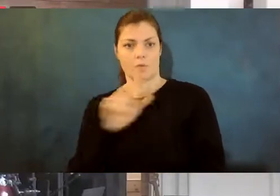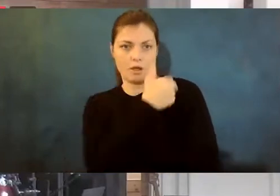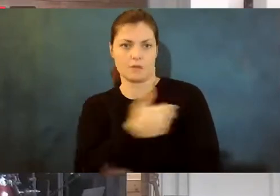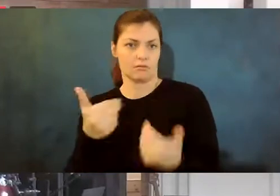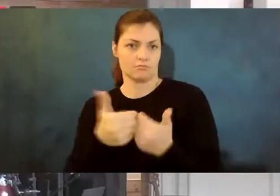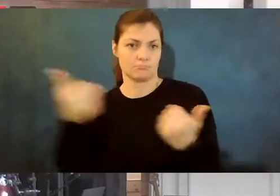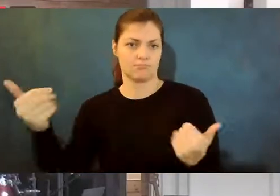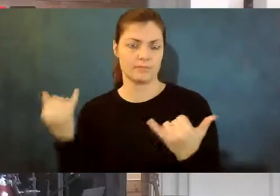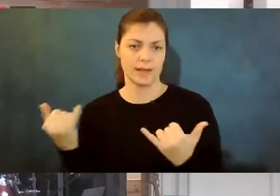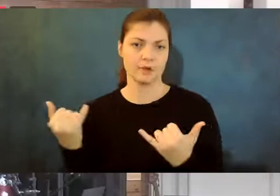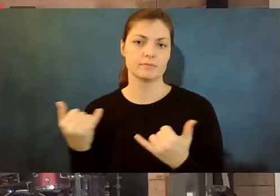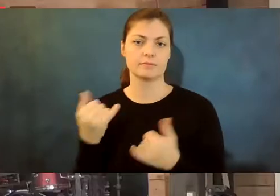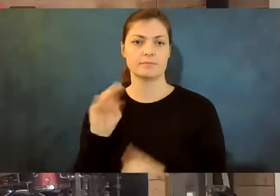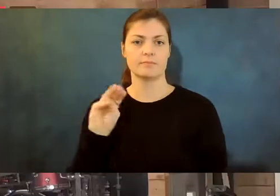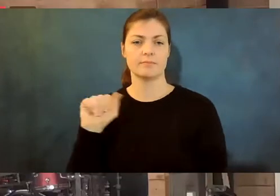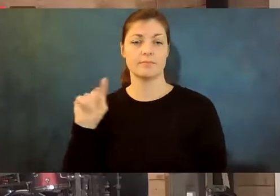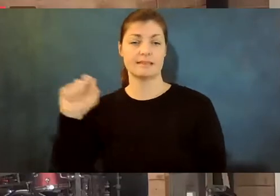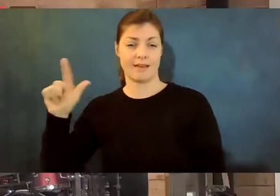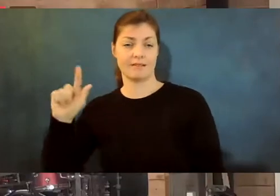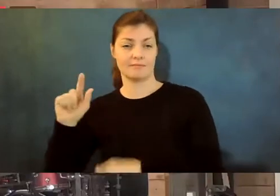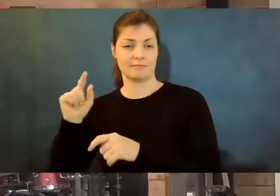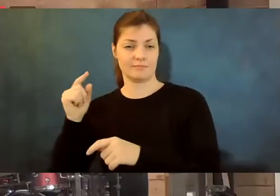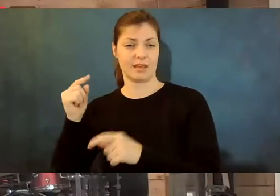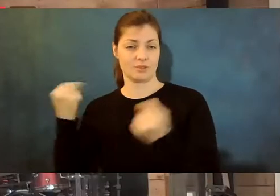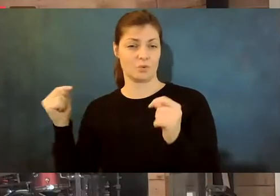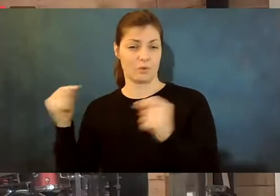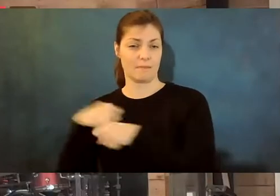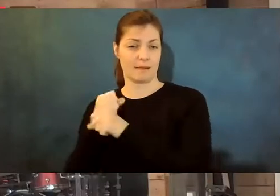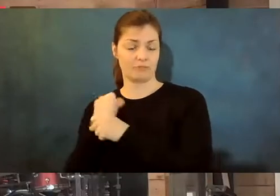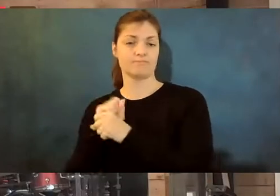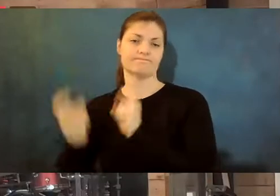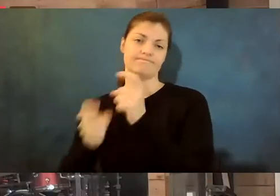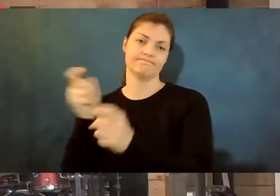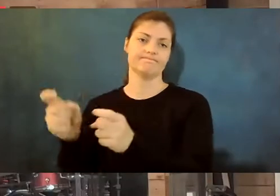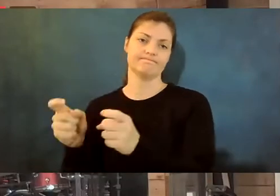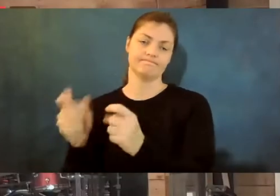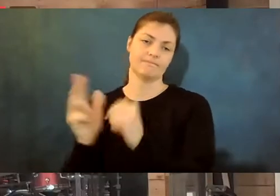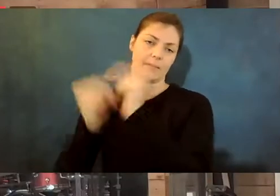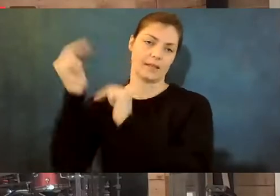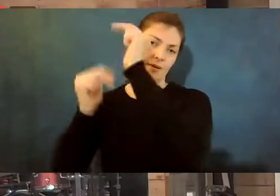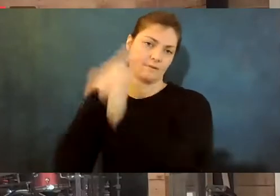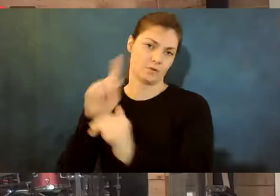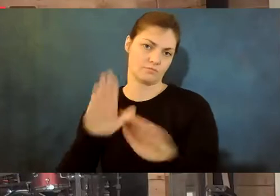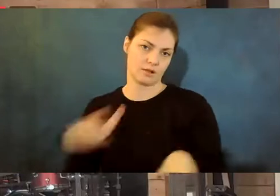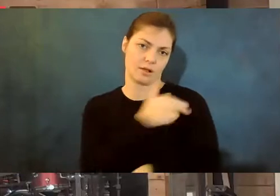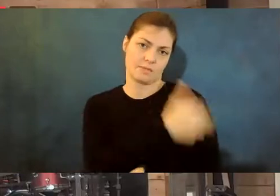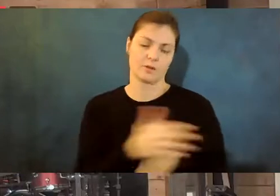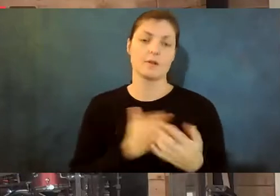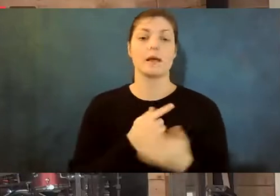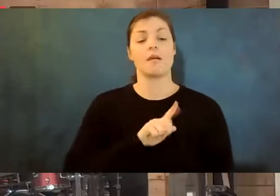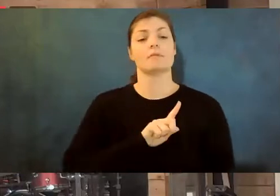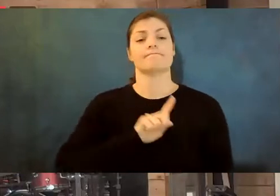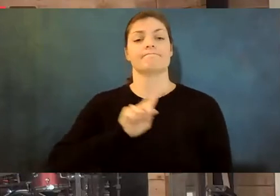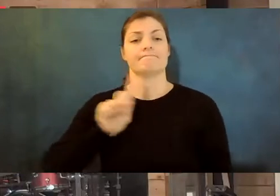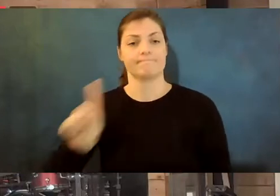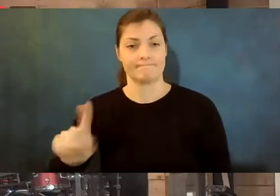Mattel, the toy maker, donated a bunch of money to they built a new children's hospital. But I would go over there, and one day I went over,